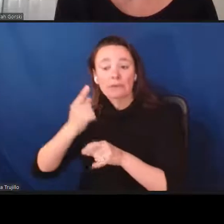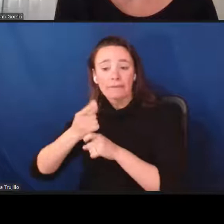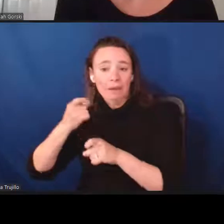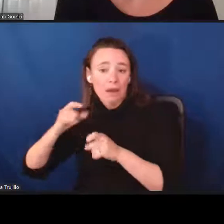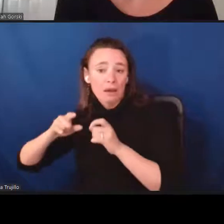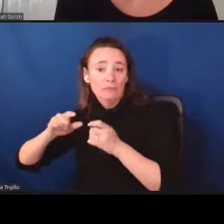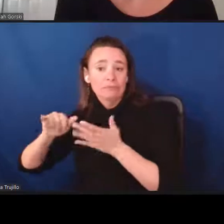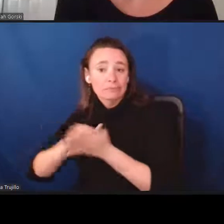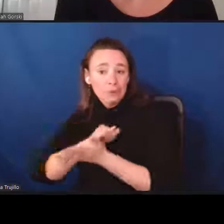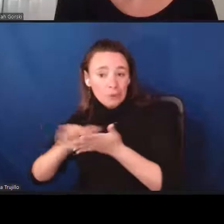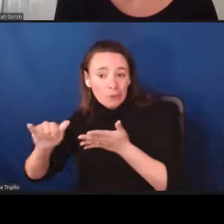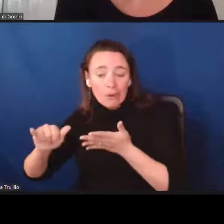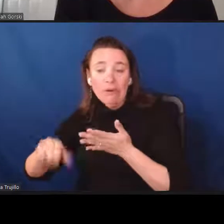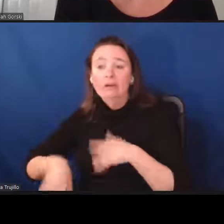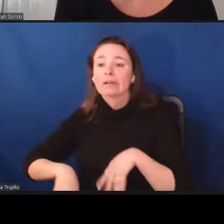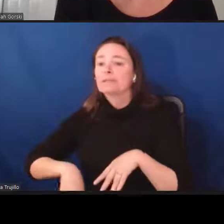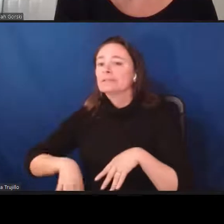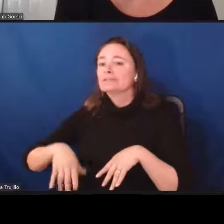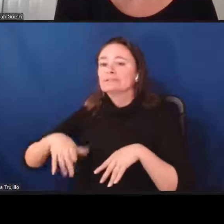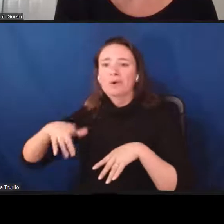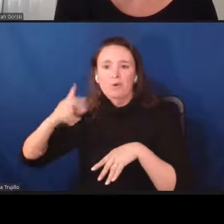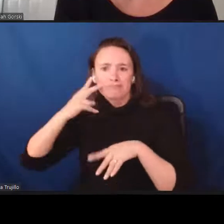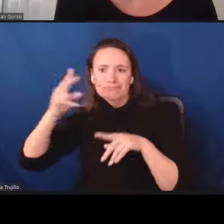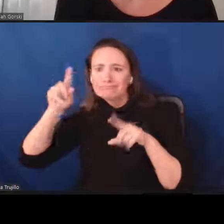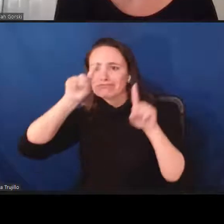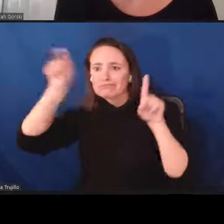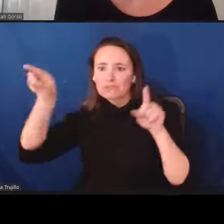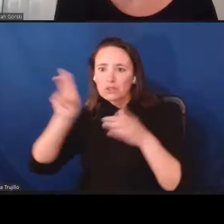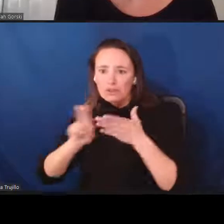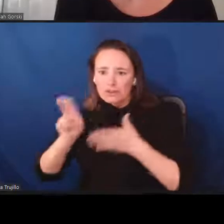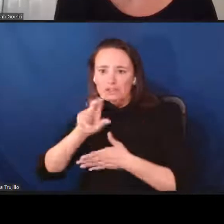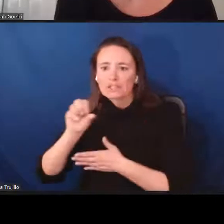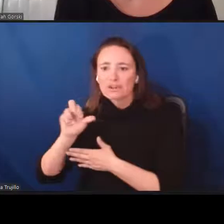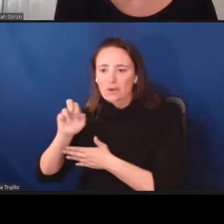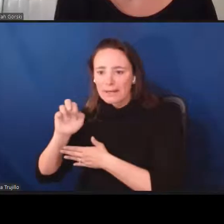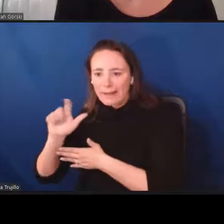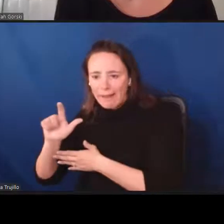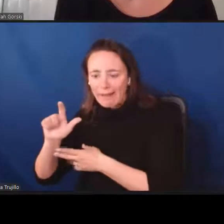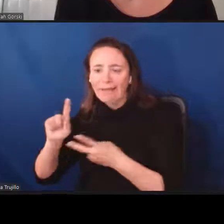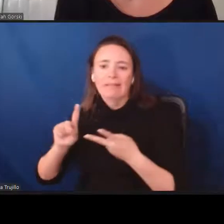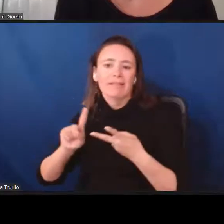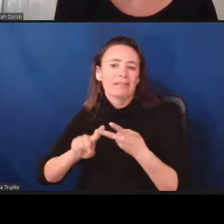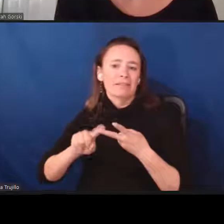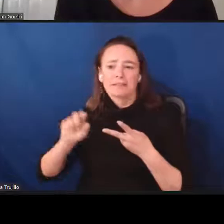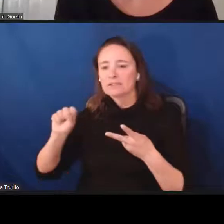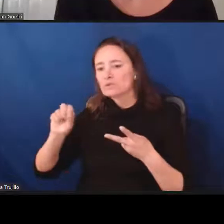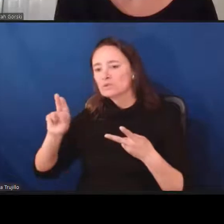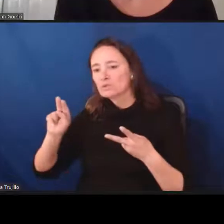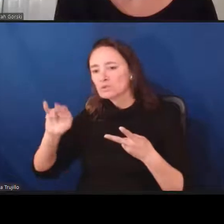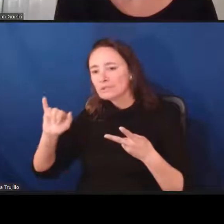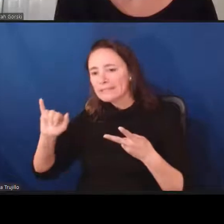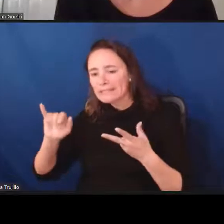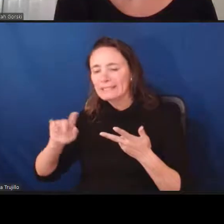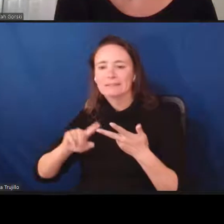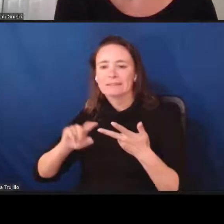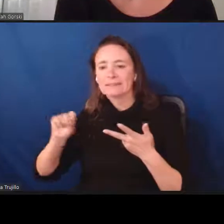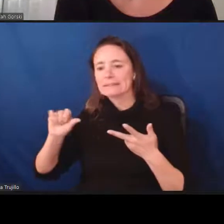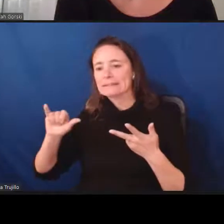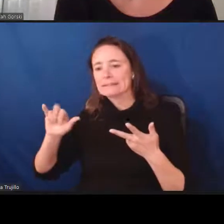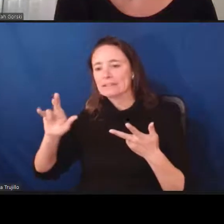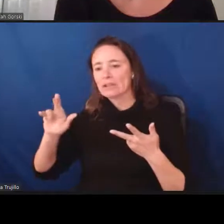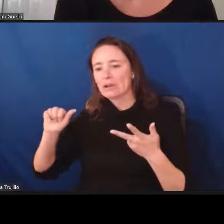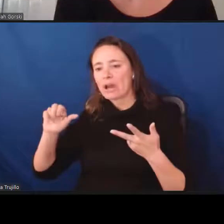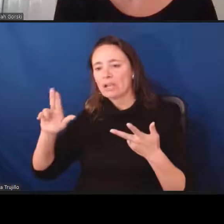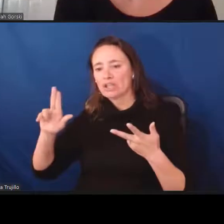Syracuse University, Cornell, and all the SUNY schools in the upstate